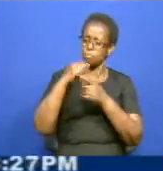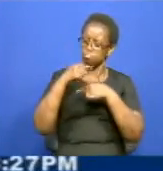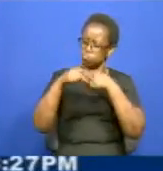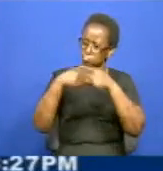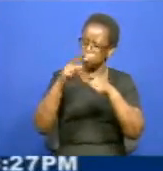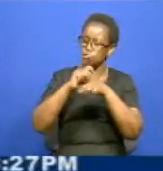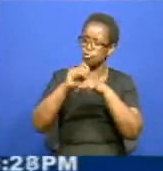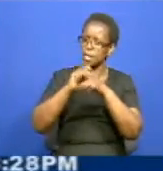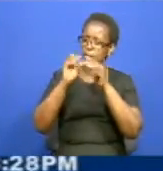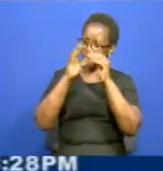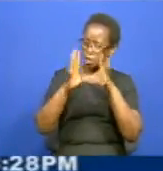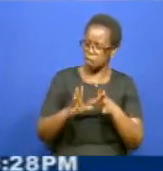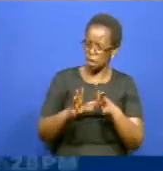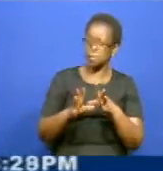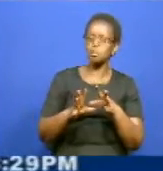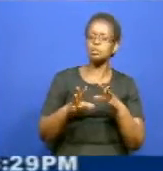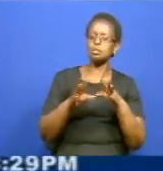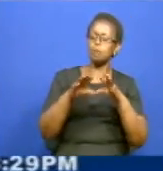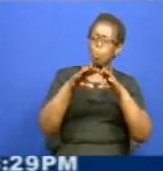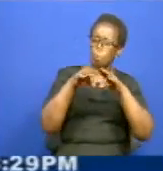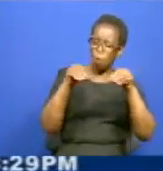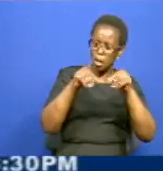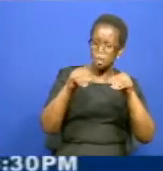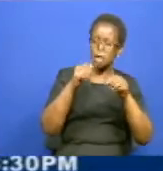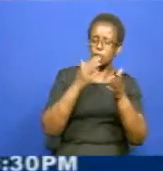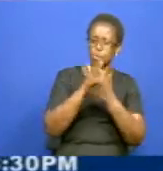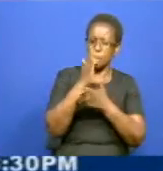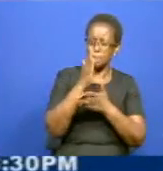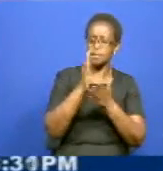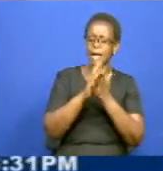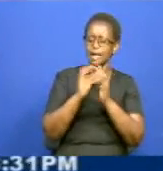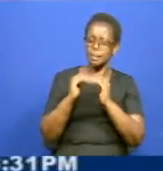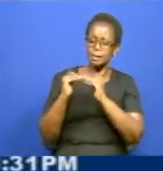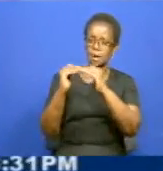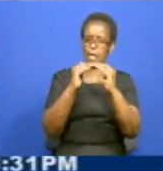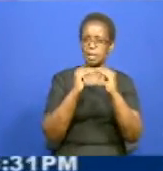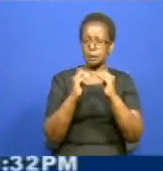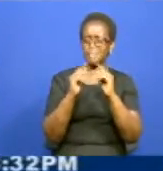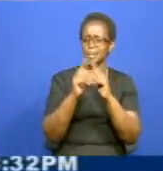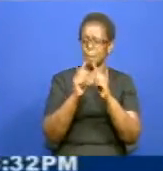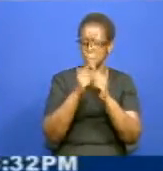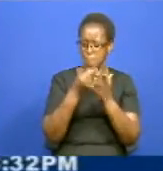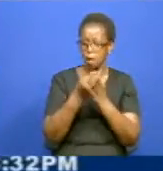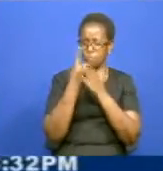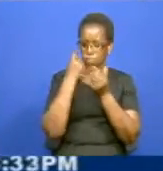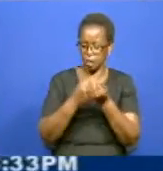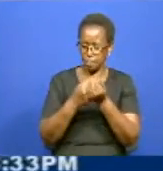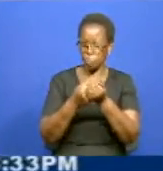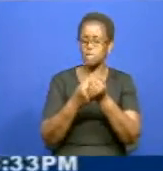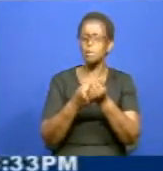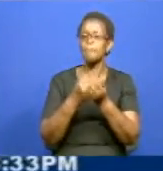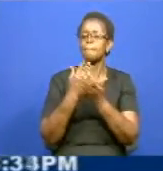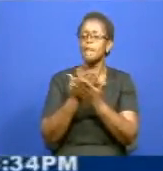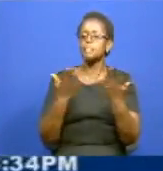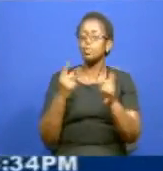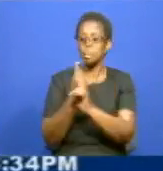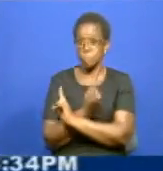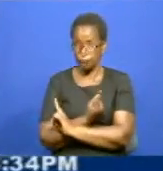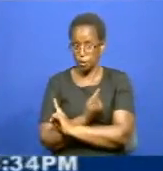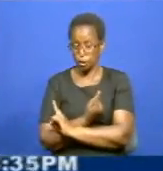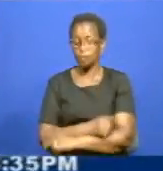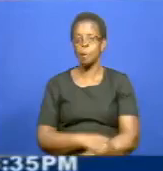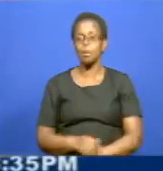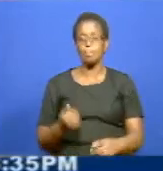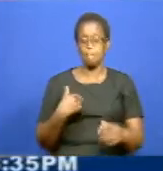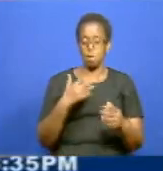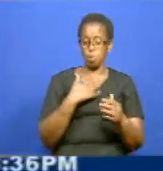quality assurance and standards officers, and curriculum support materials. Mr. Speaker, sir, as I conclude, I wish to take this opportunity